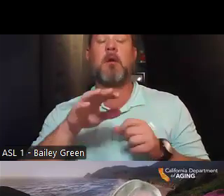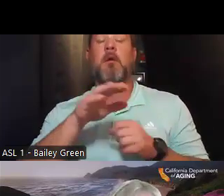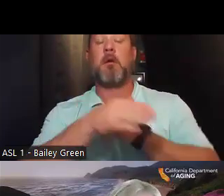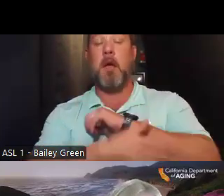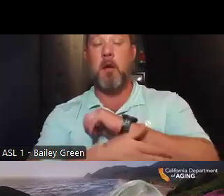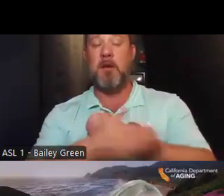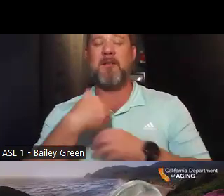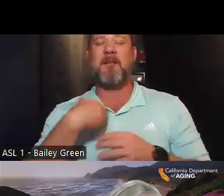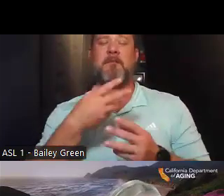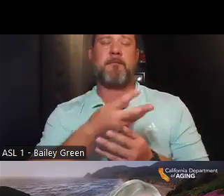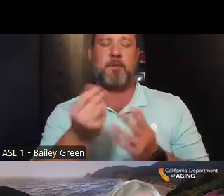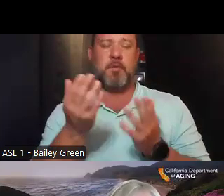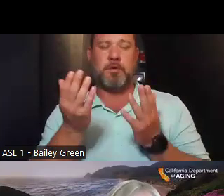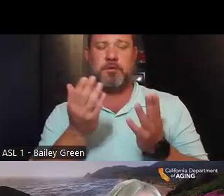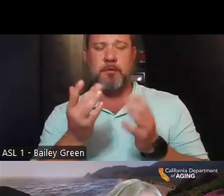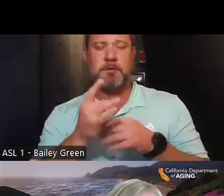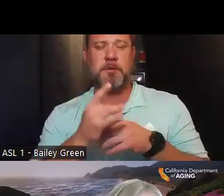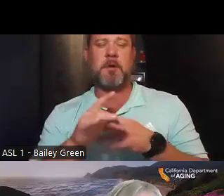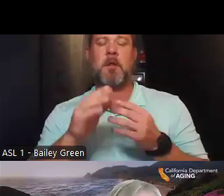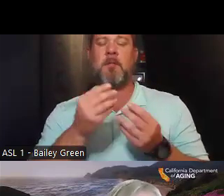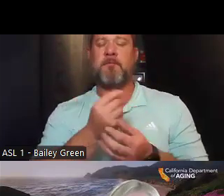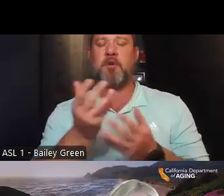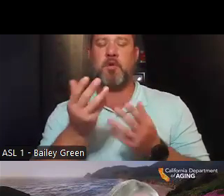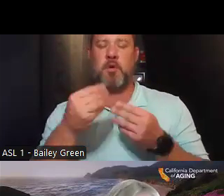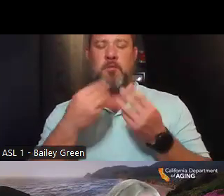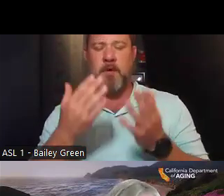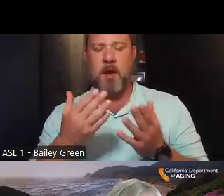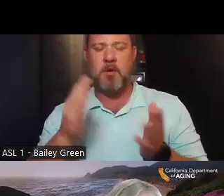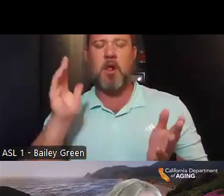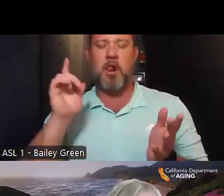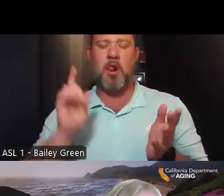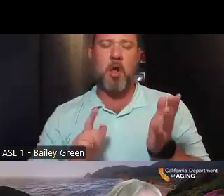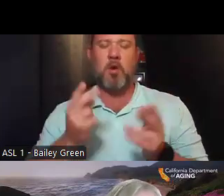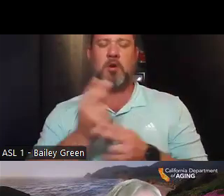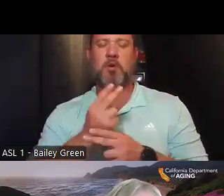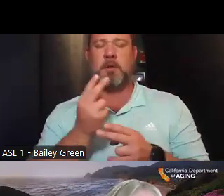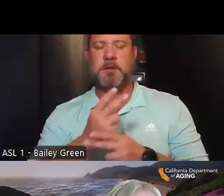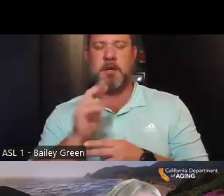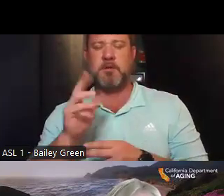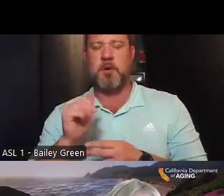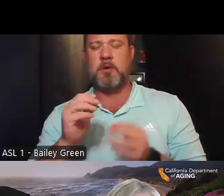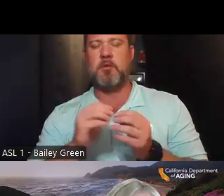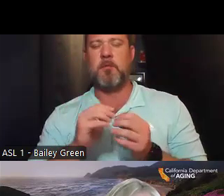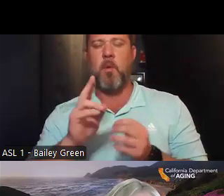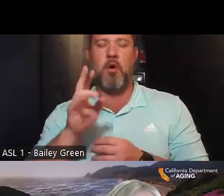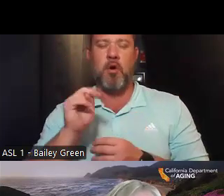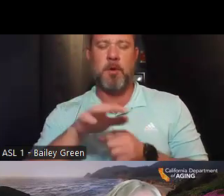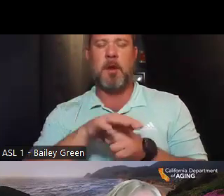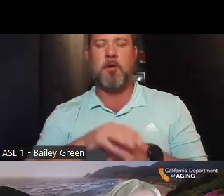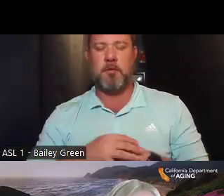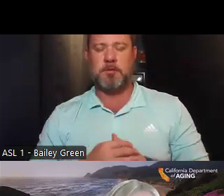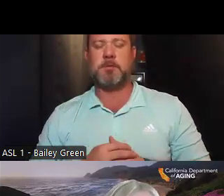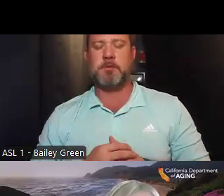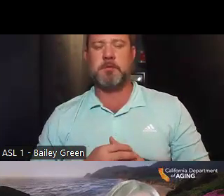have fewer services available, fewer providers, and lower utilization rates compared to more urban counties. The